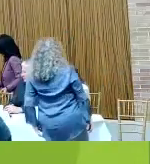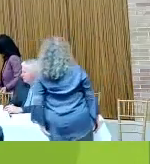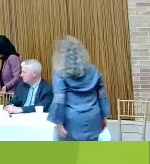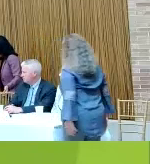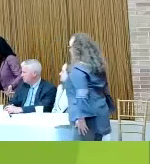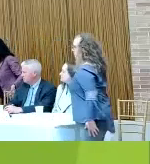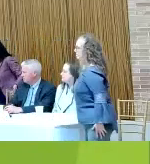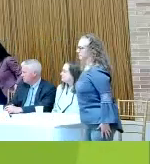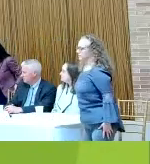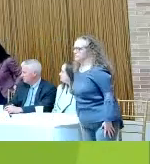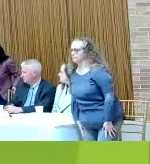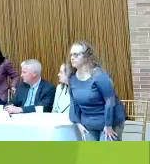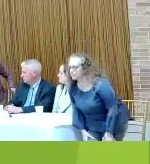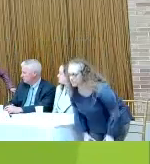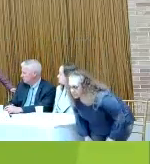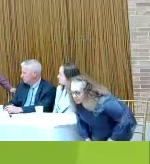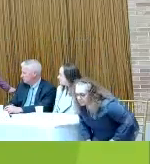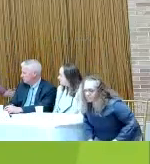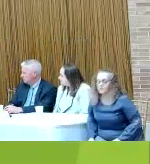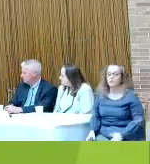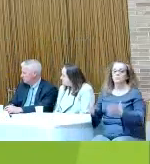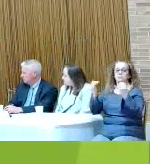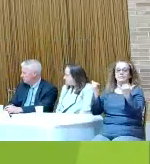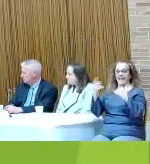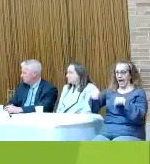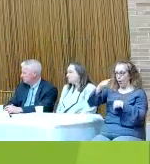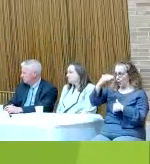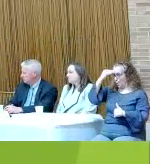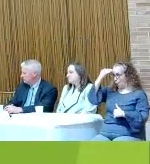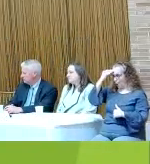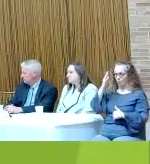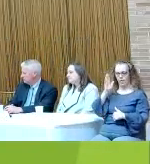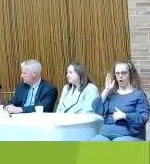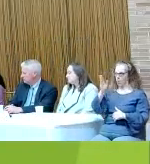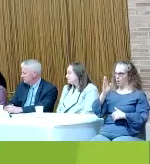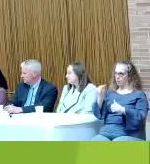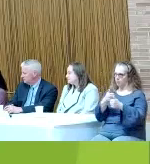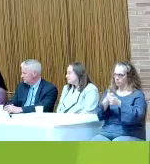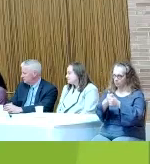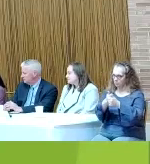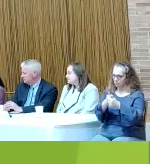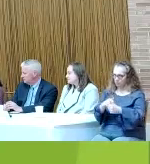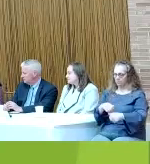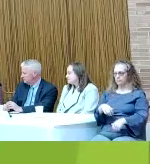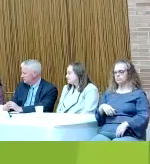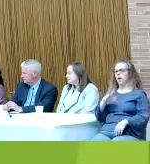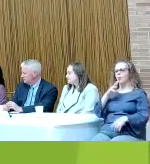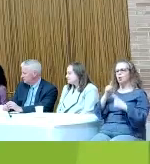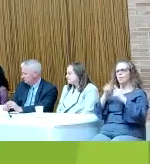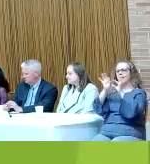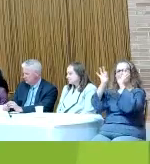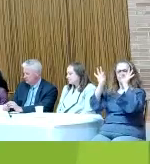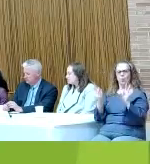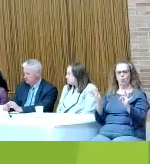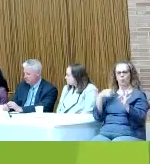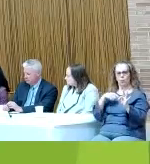you so now they do come after you I want to talk about that little for that we have to give